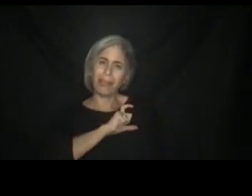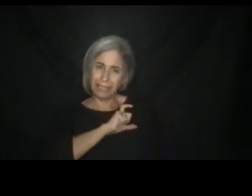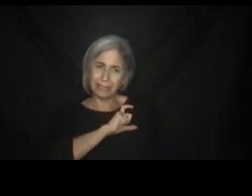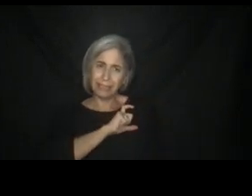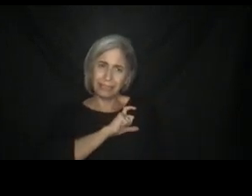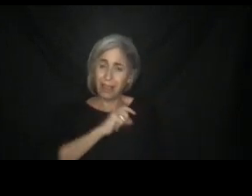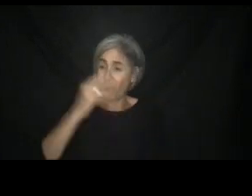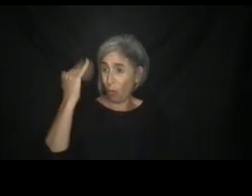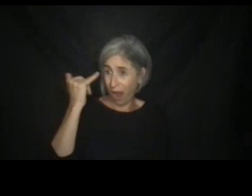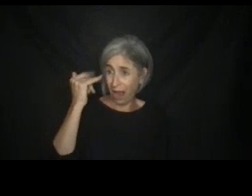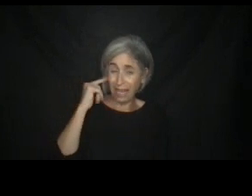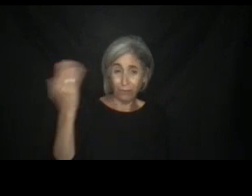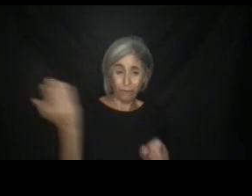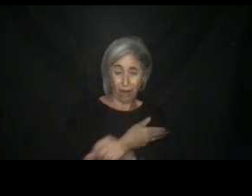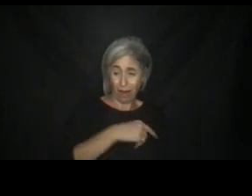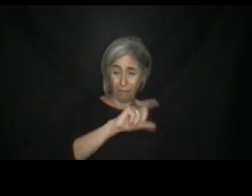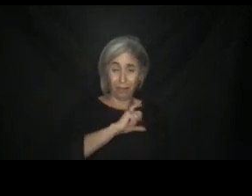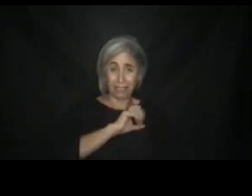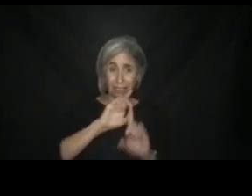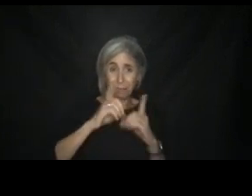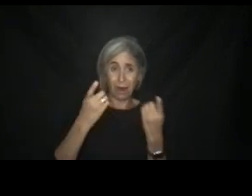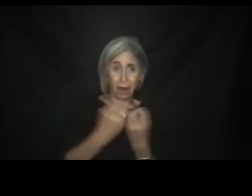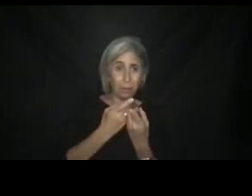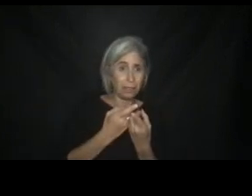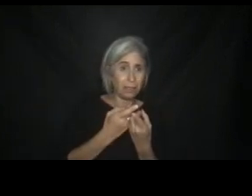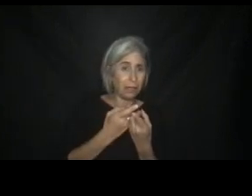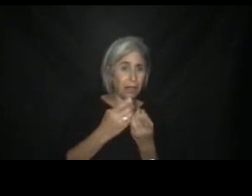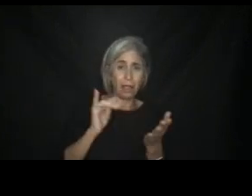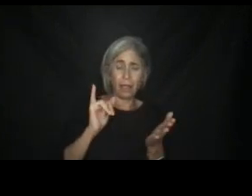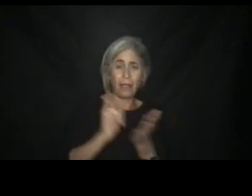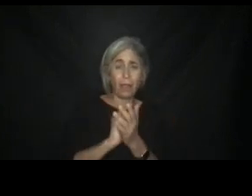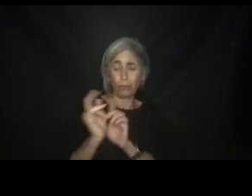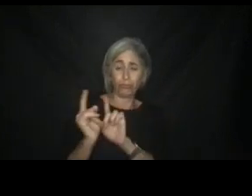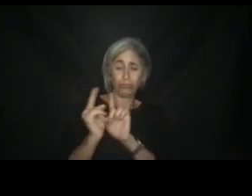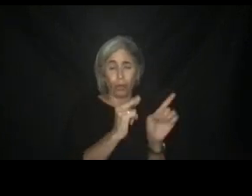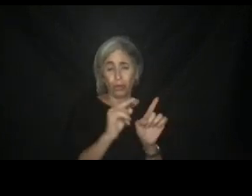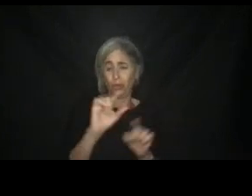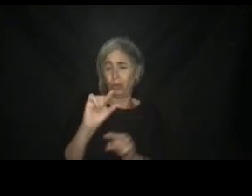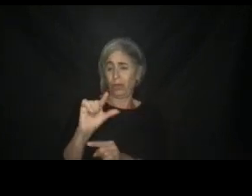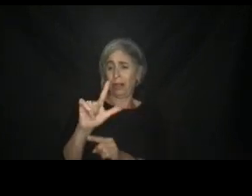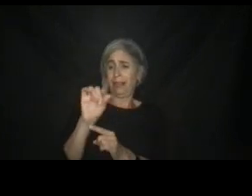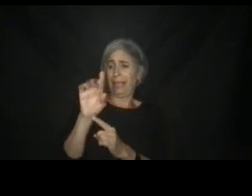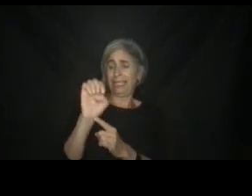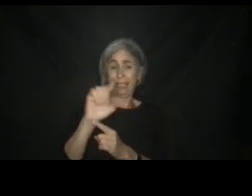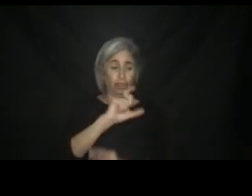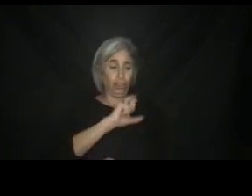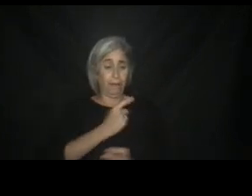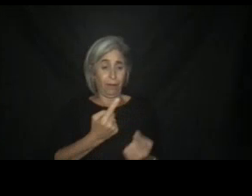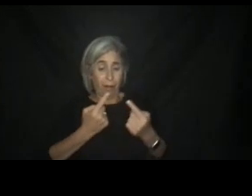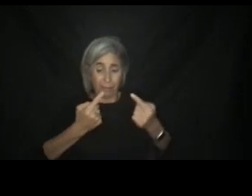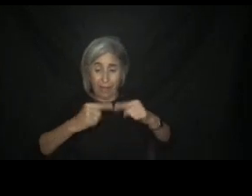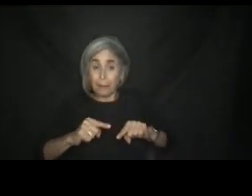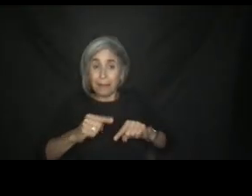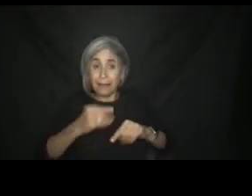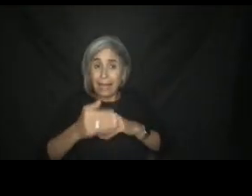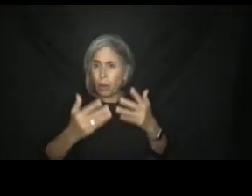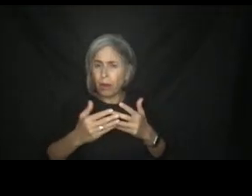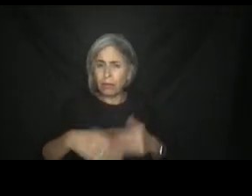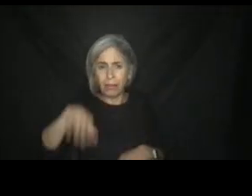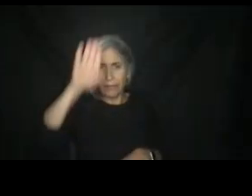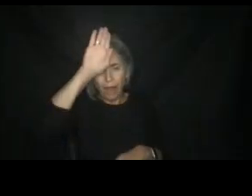Because once we get rid of our police, which will be farmed out to Glades, the sheriff comes in, what's next? The fire